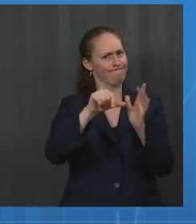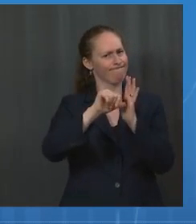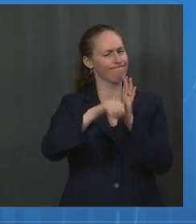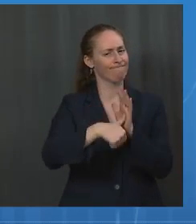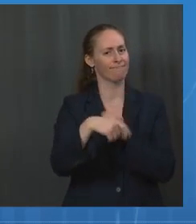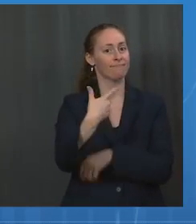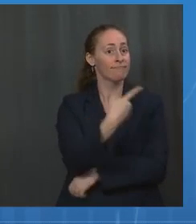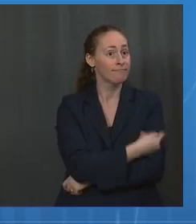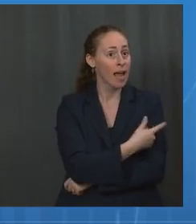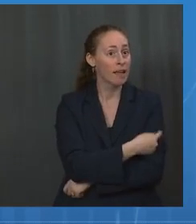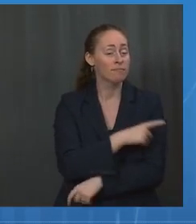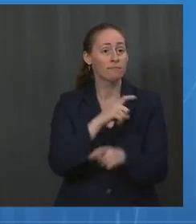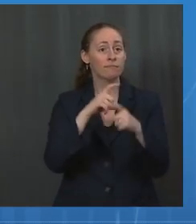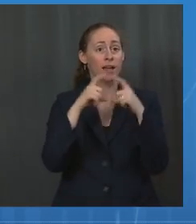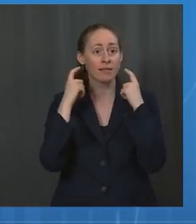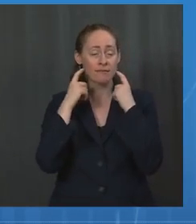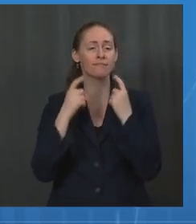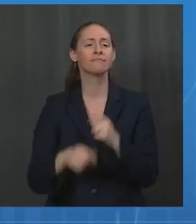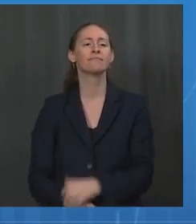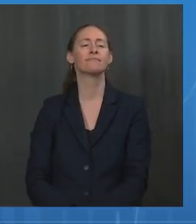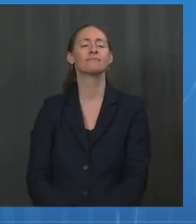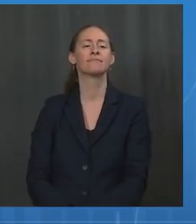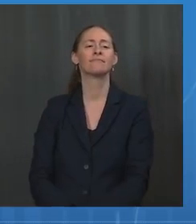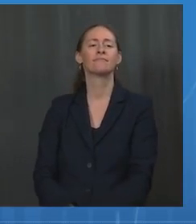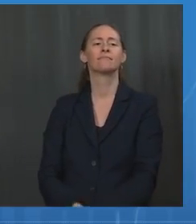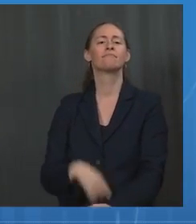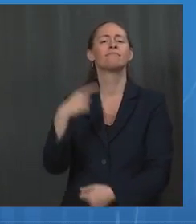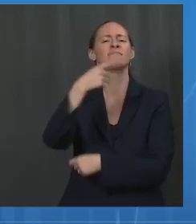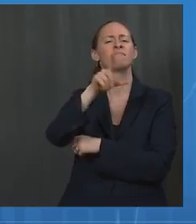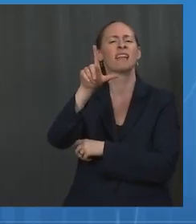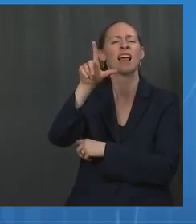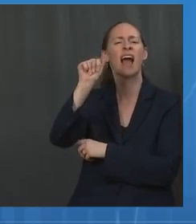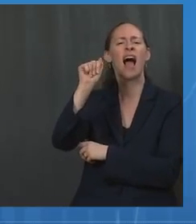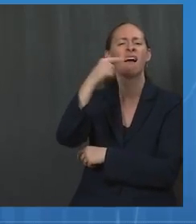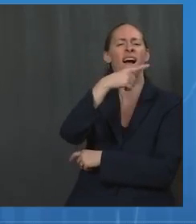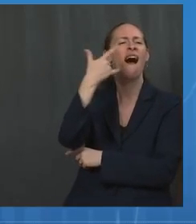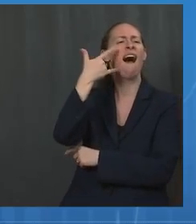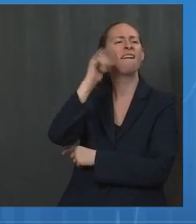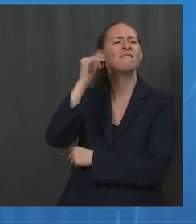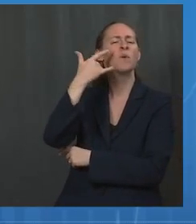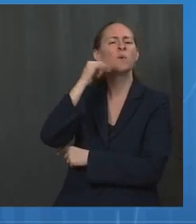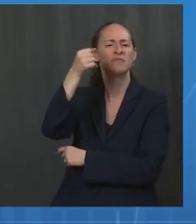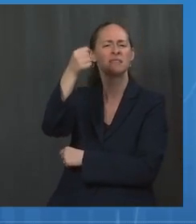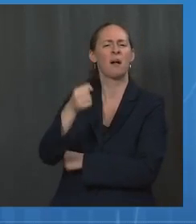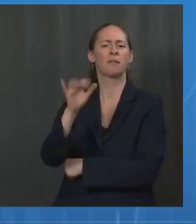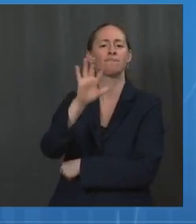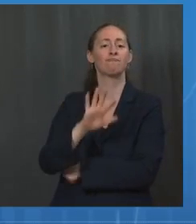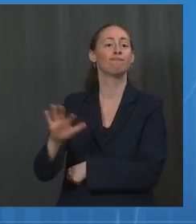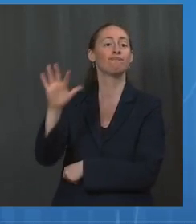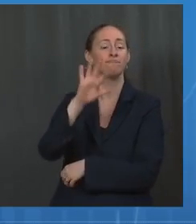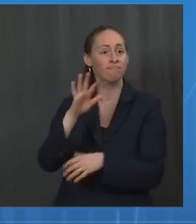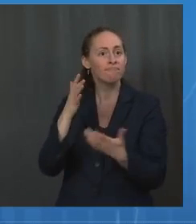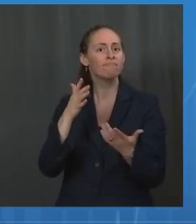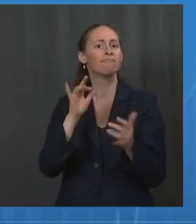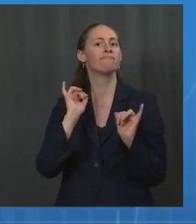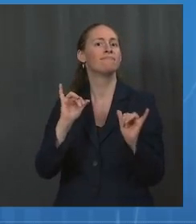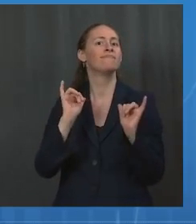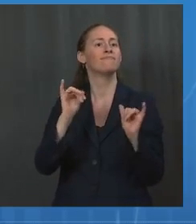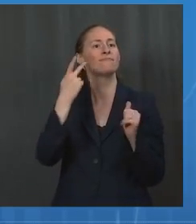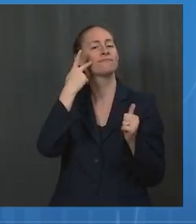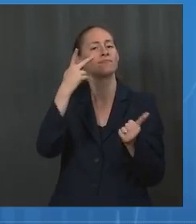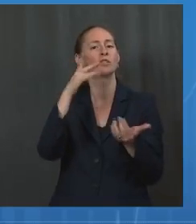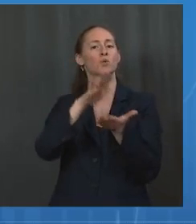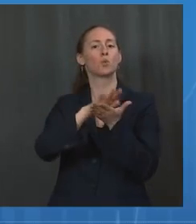first report looking at COVID cases in Los Angeles County, we saw the power of layered prevention. School-associated cases